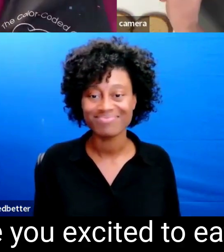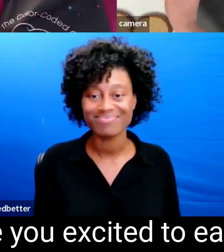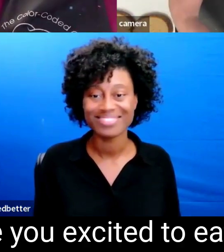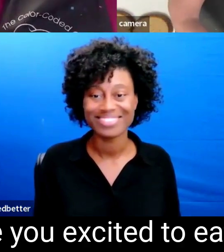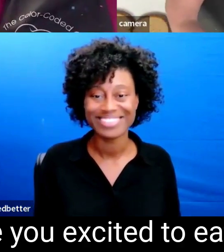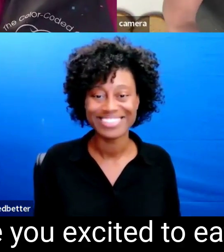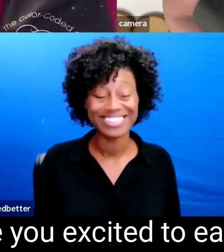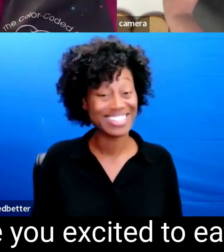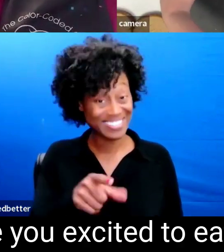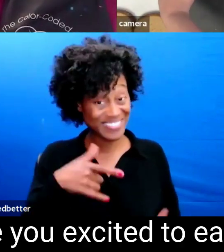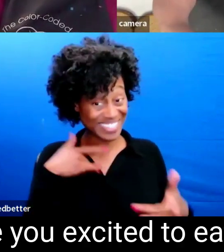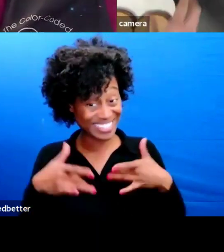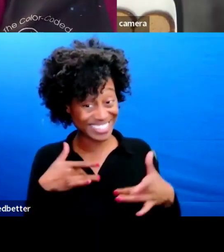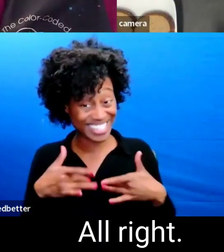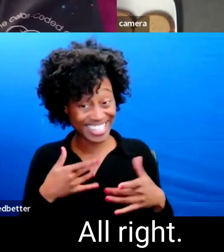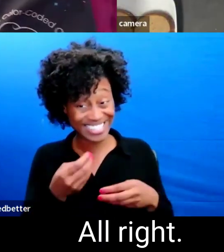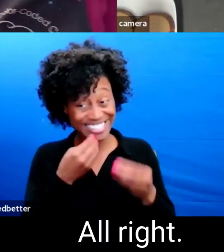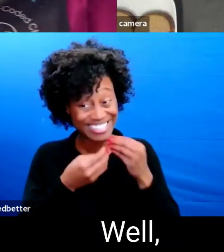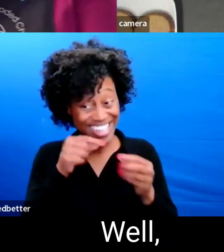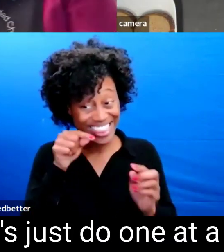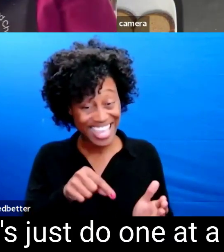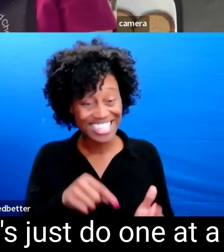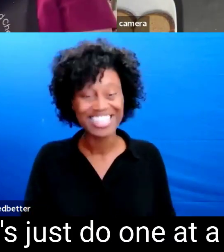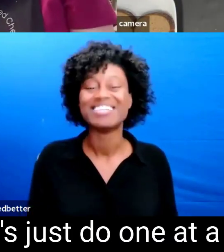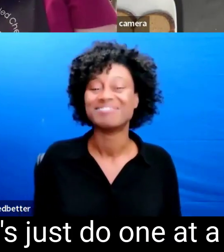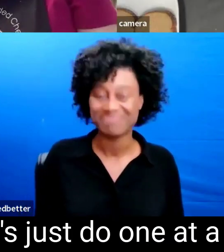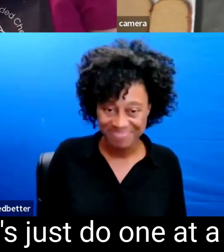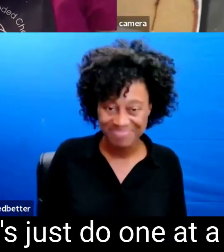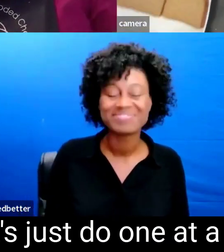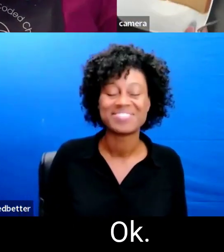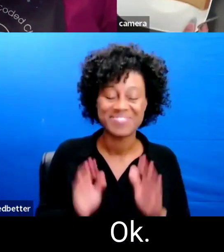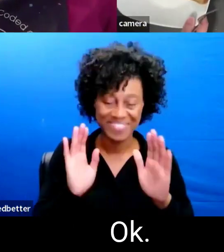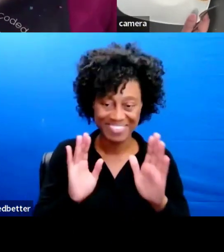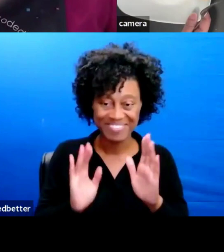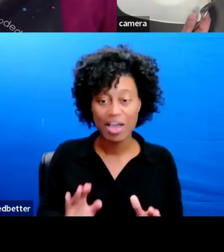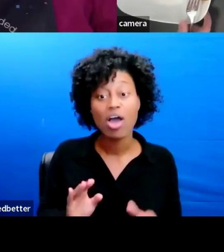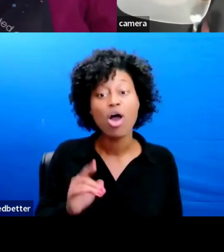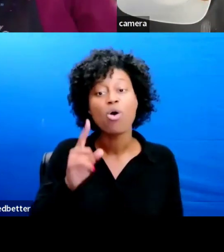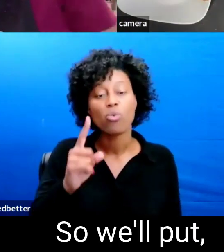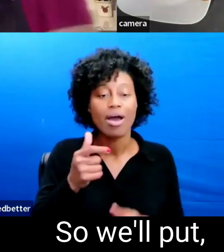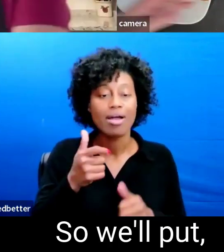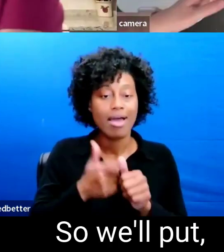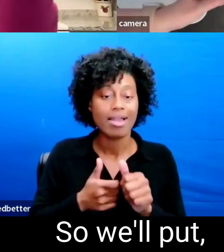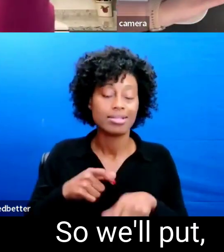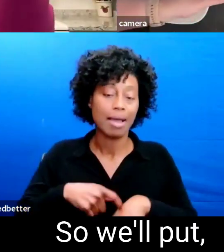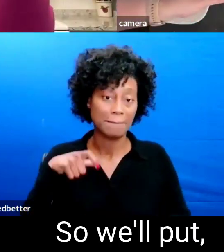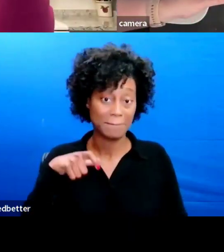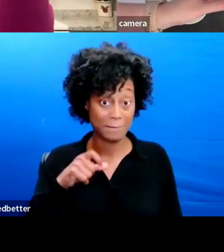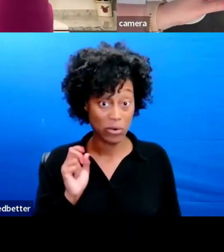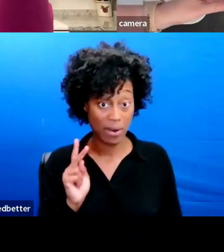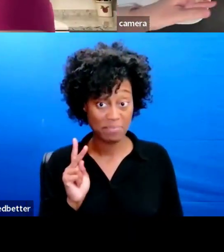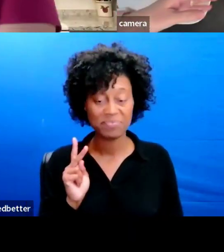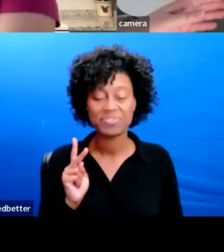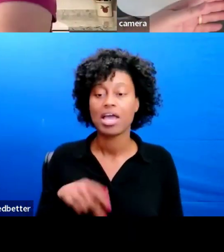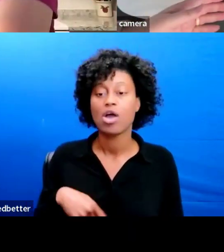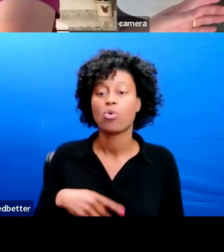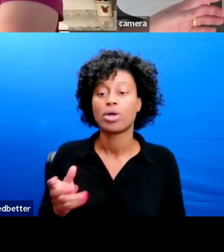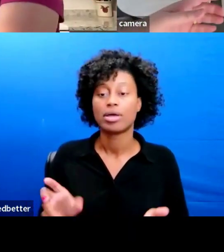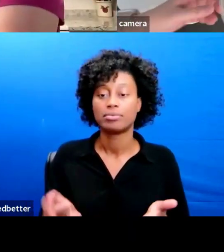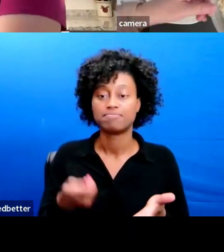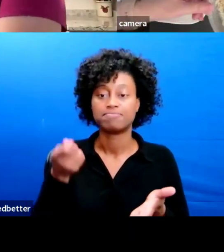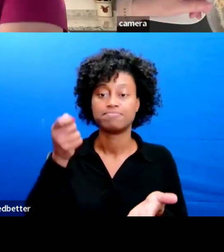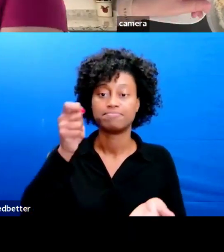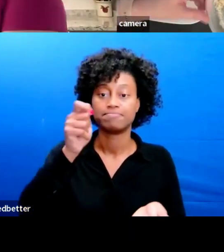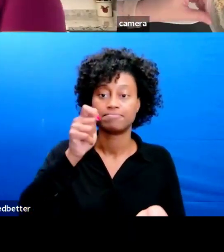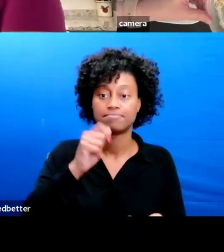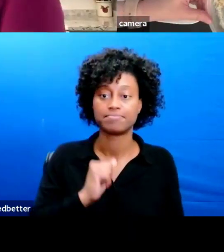Are you excited to eat this? All right. Well, let's just do one at a time, okay? So we'll put,